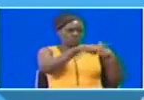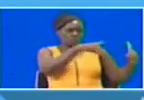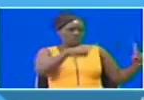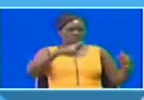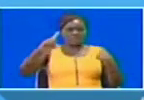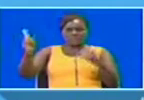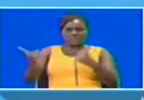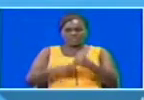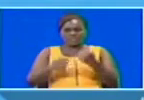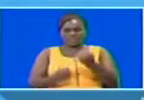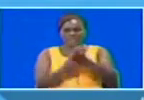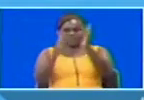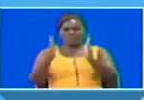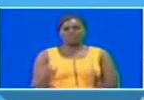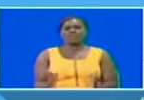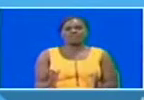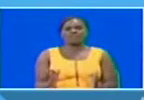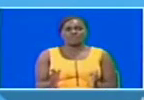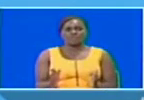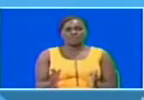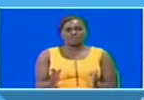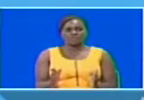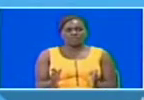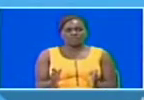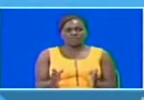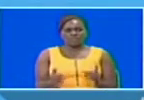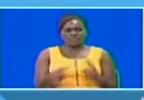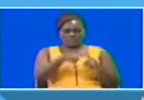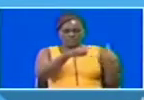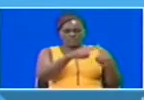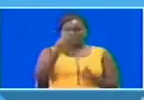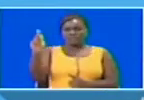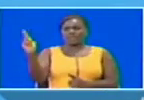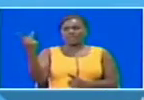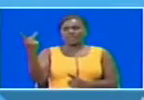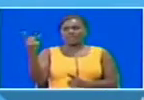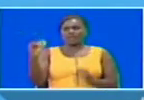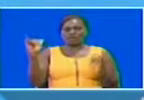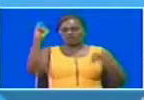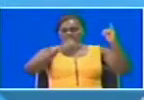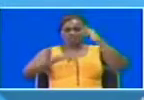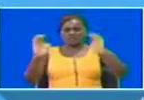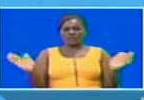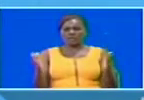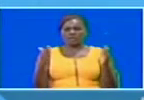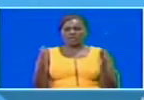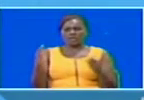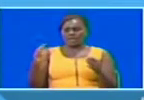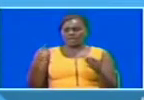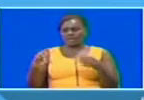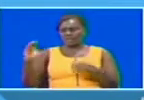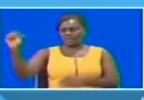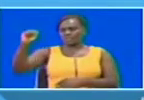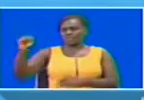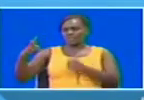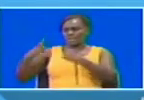aid workers in South Sudan. 4 of the slain aid workers were Kenyans, and according to Foreign Affairs Cabinet Secretary Amina Mohamed, the aid